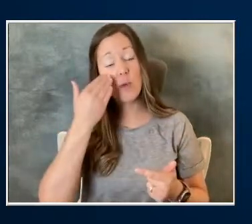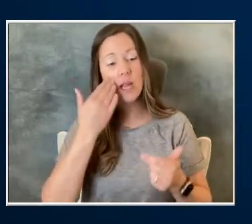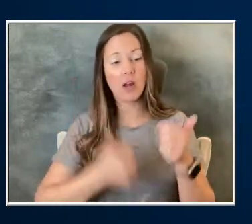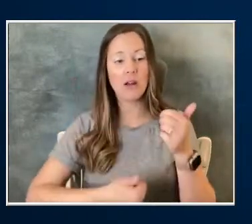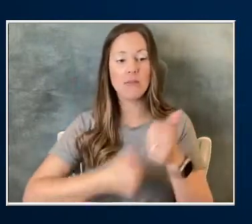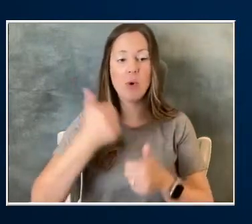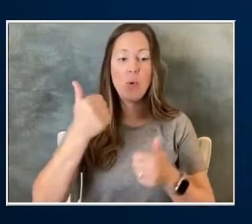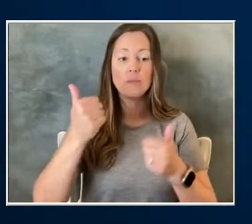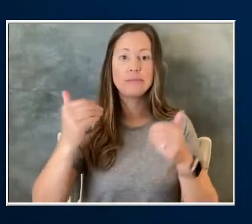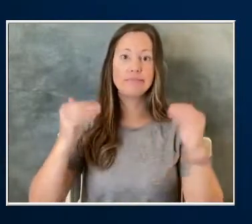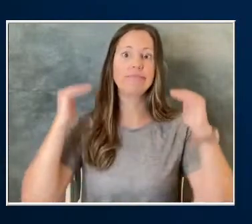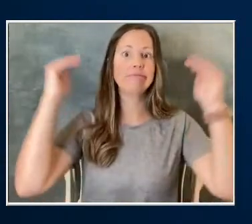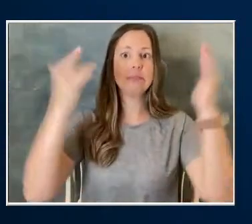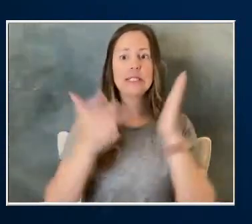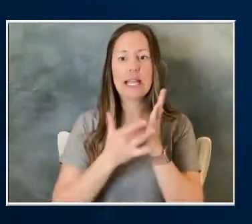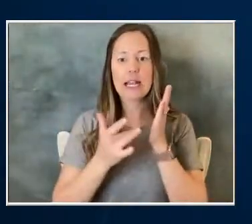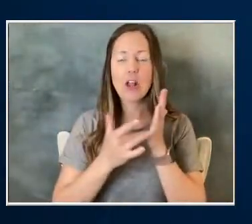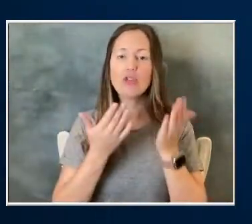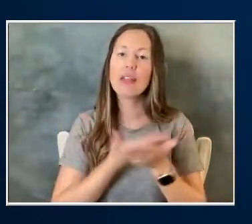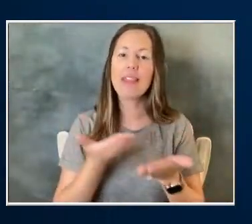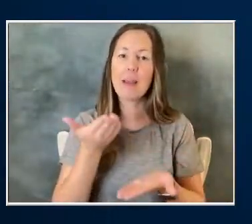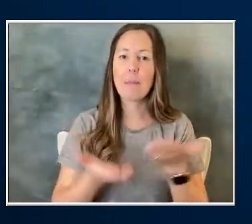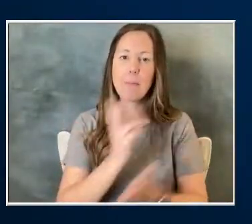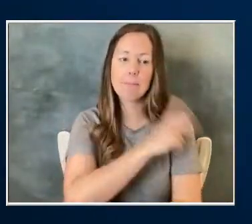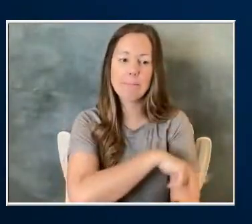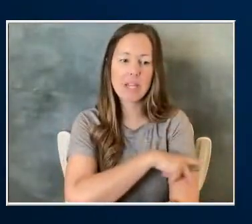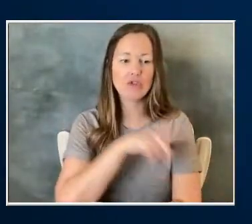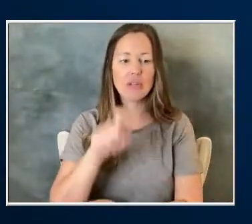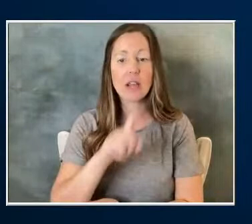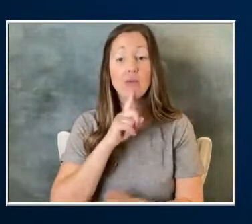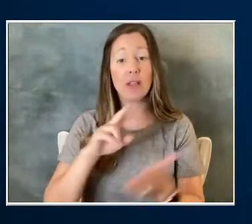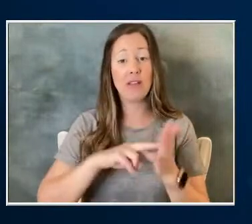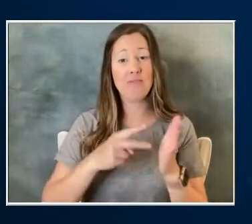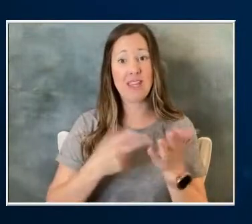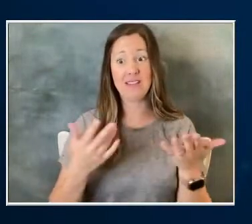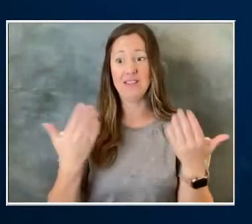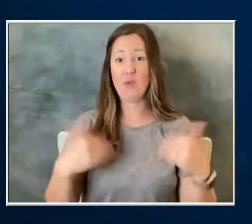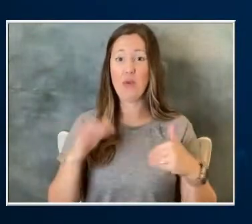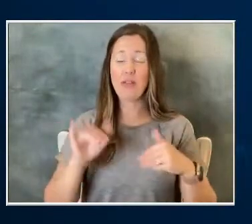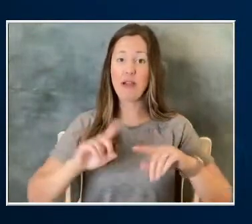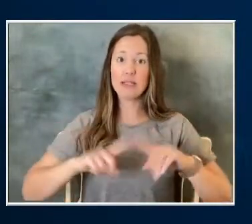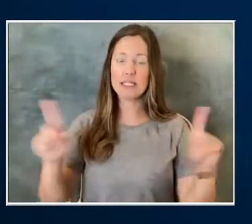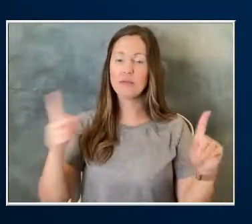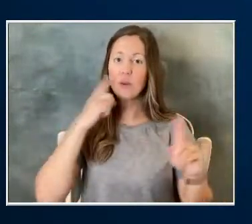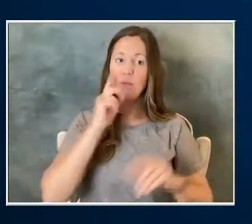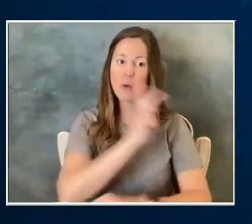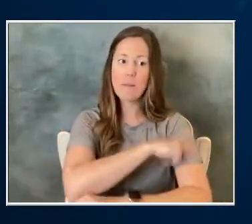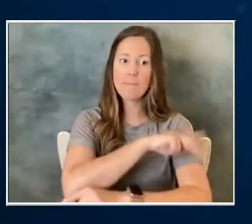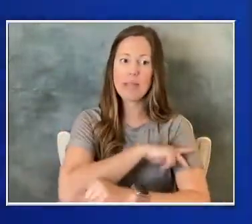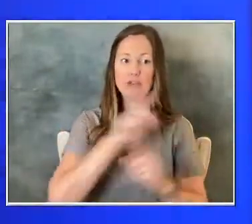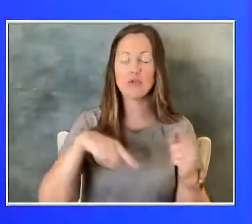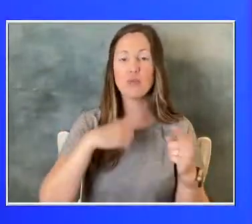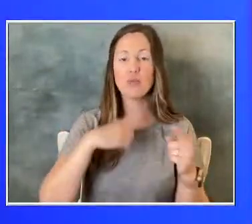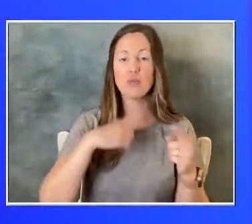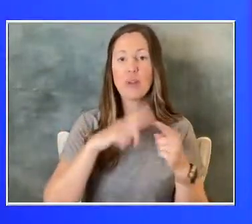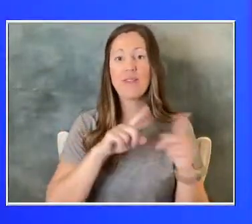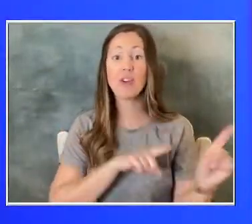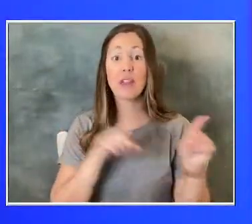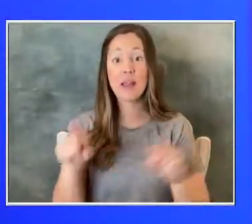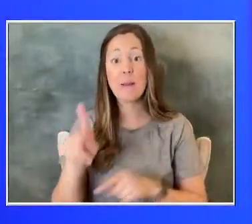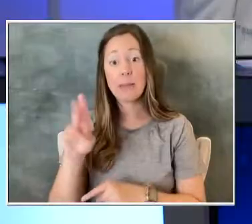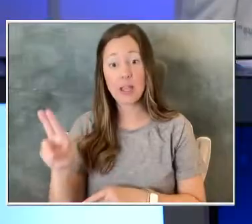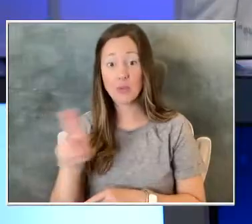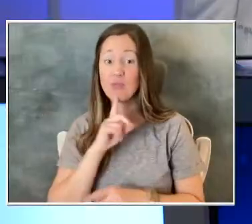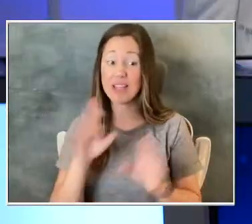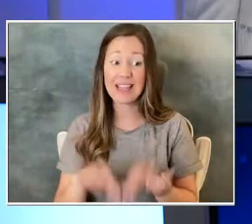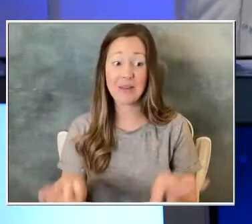that our patients may need. So it really makes an important difference for our patients when they come to KU. It really matters where you get your mammogram. It does. They're not